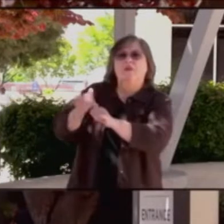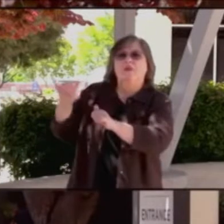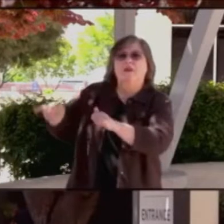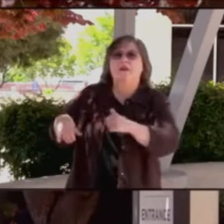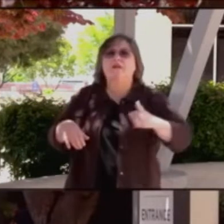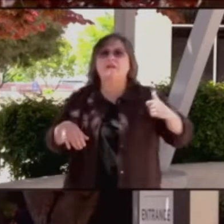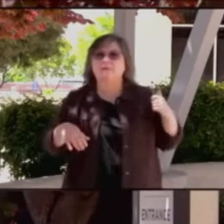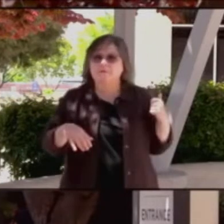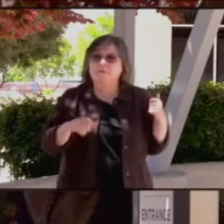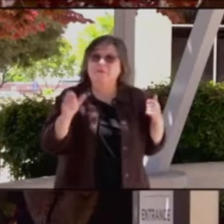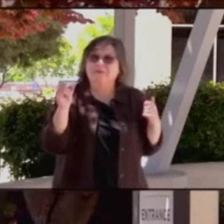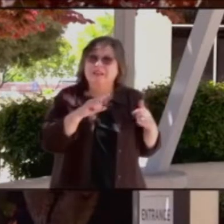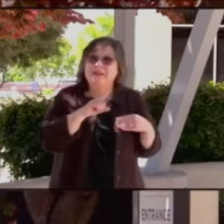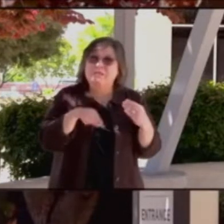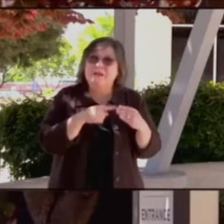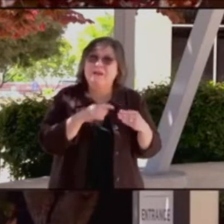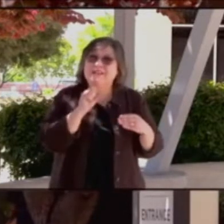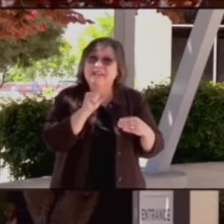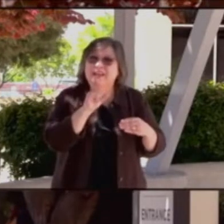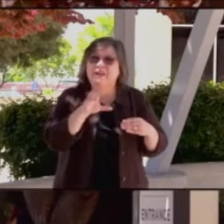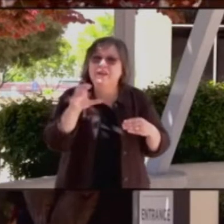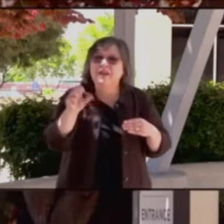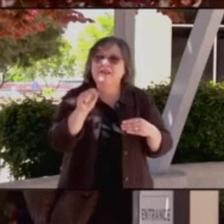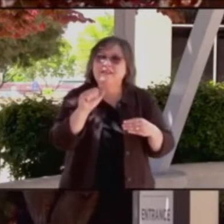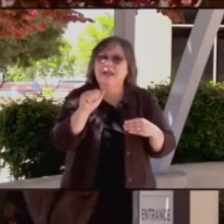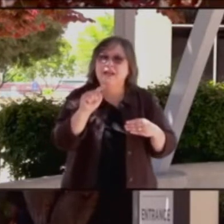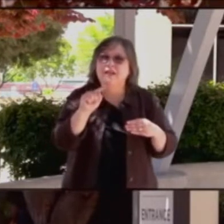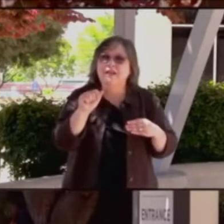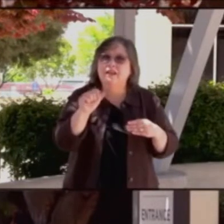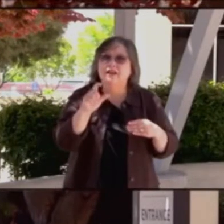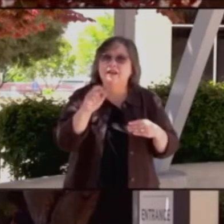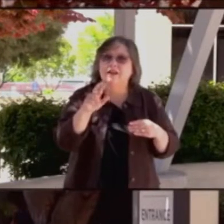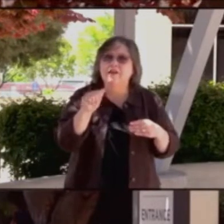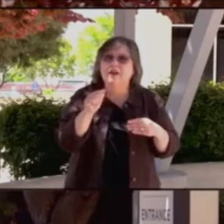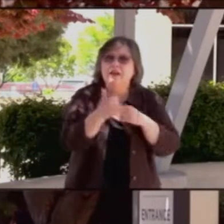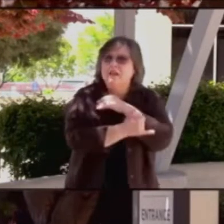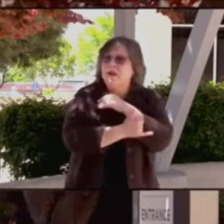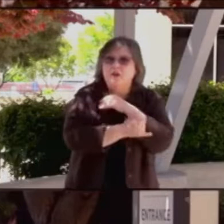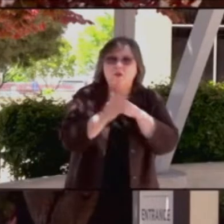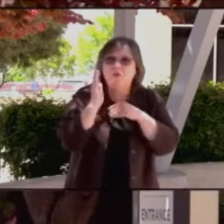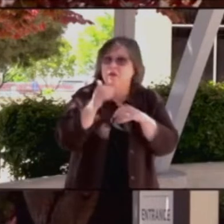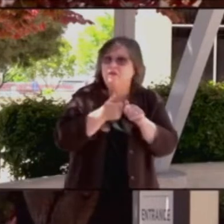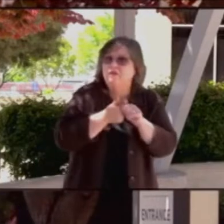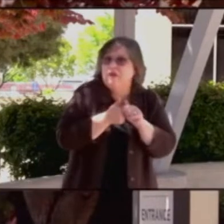I think that depends on what the state has in place from June 15th.